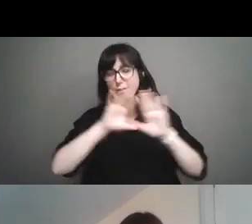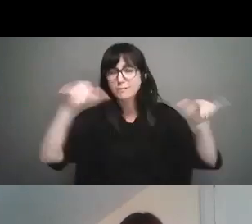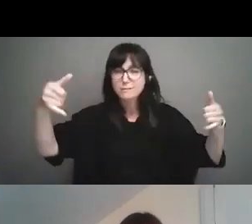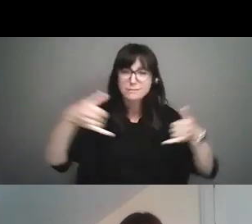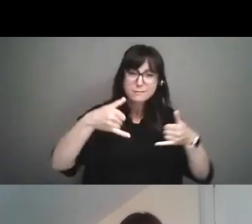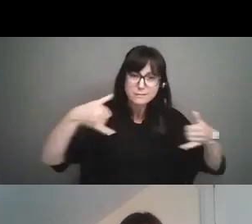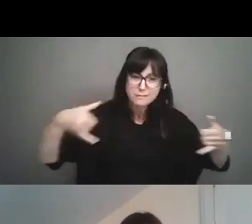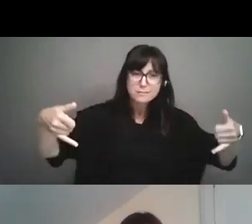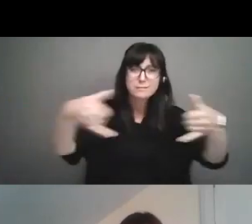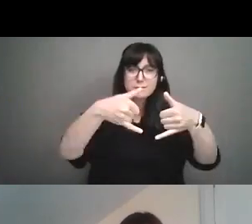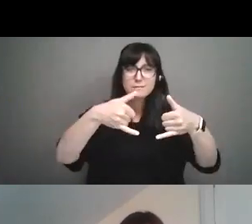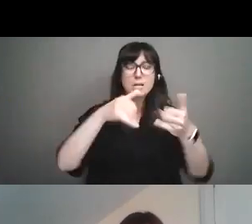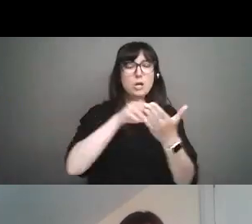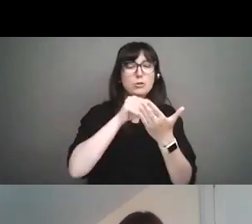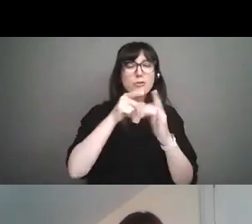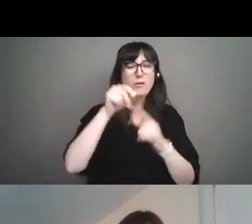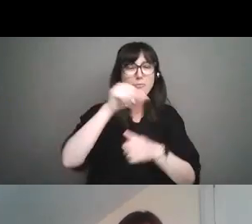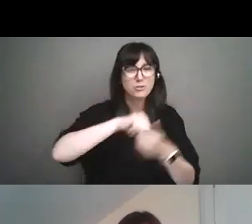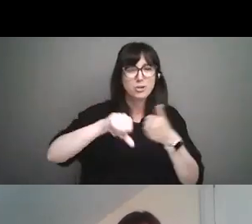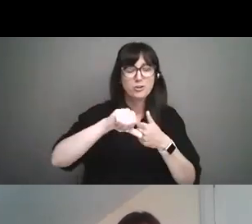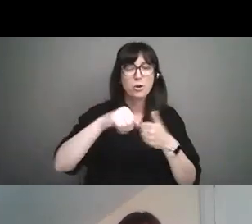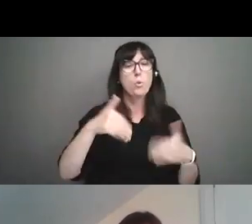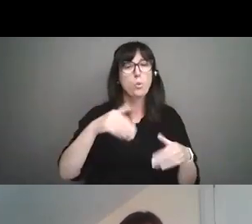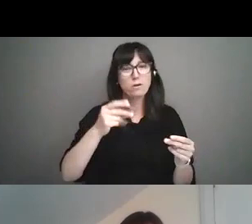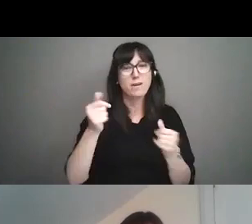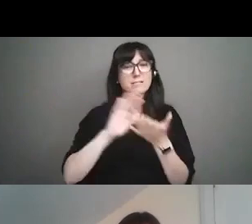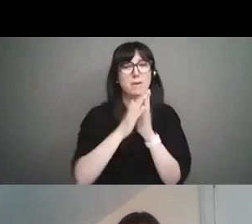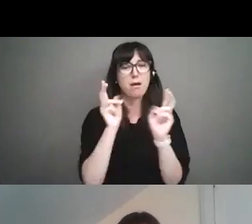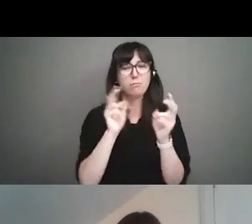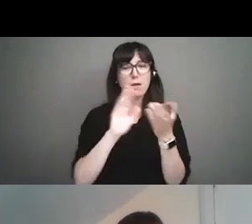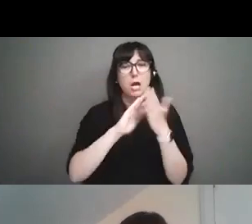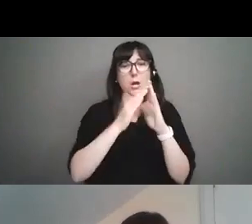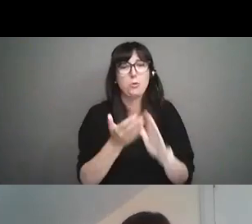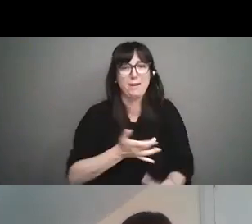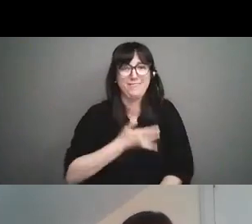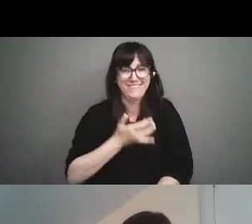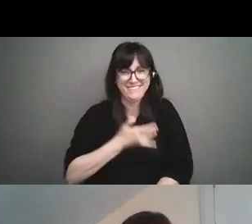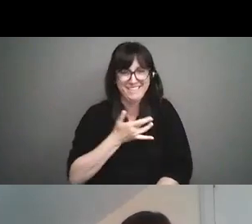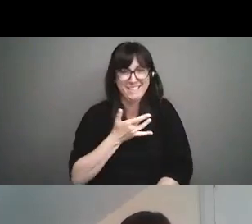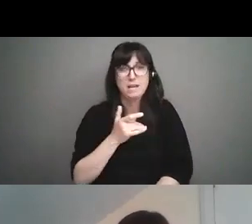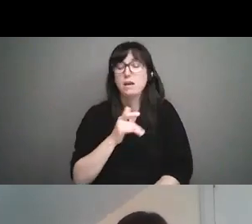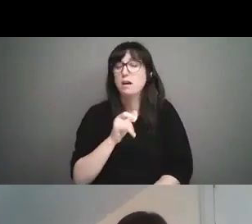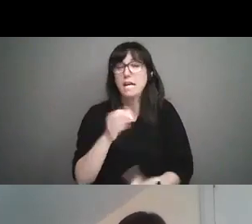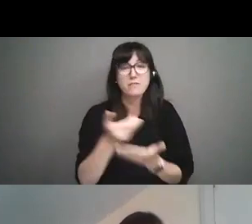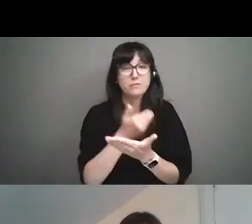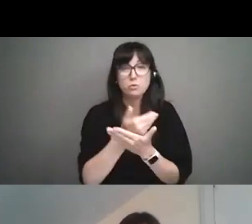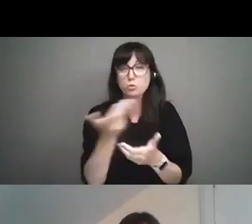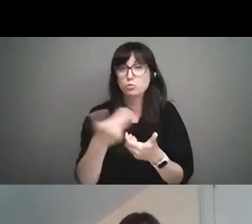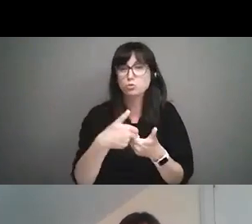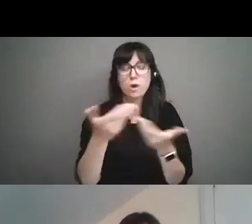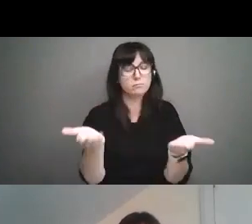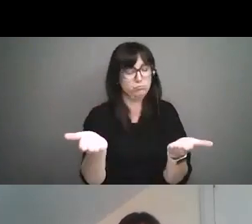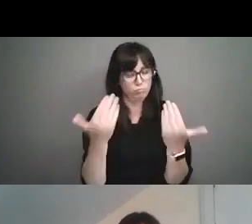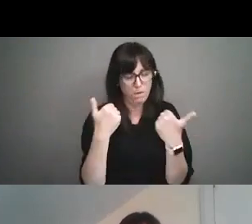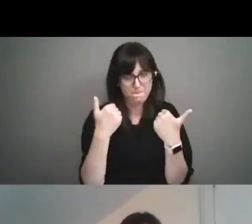group. It does develop quite quickly into a community, and new members of the community are welcomed in from